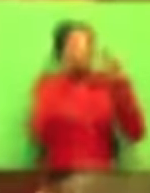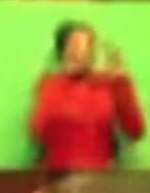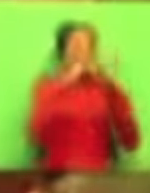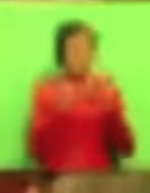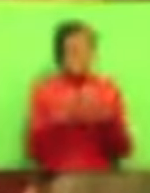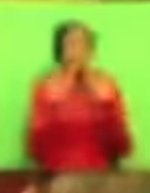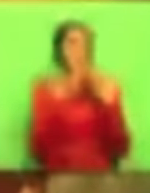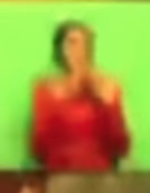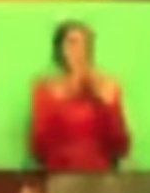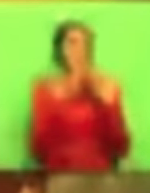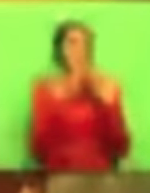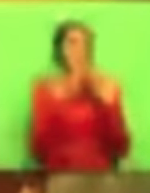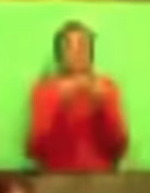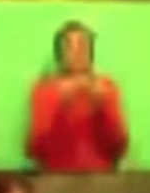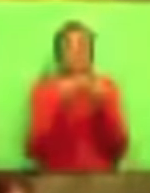members.